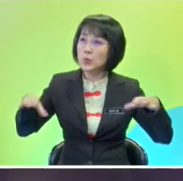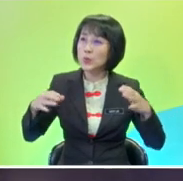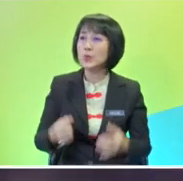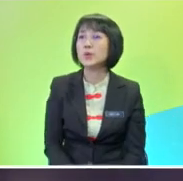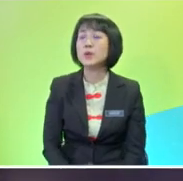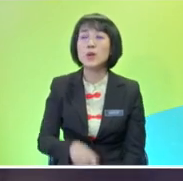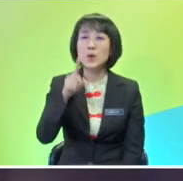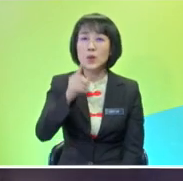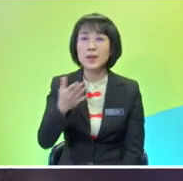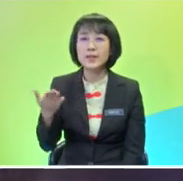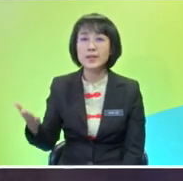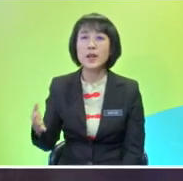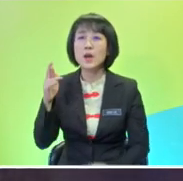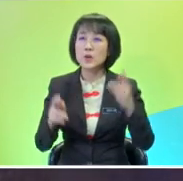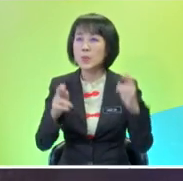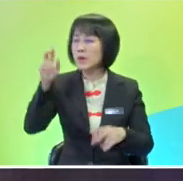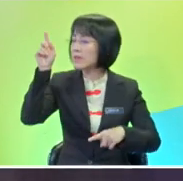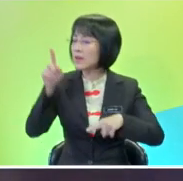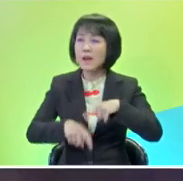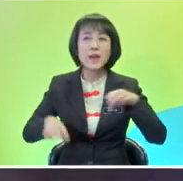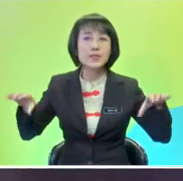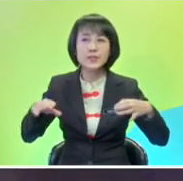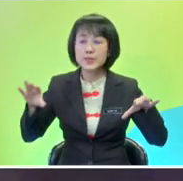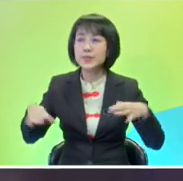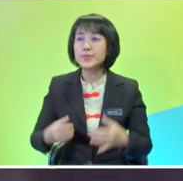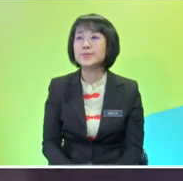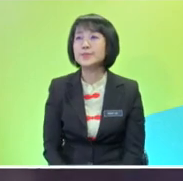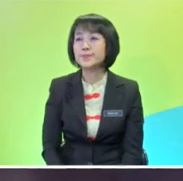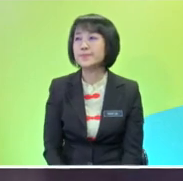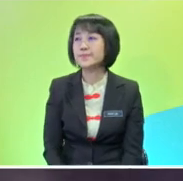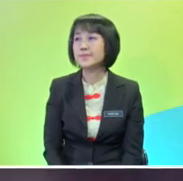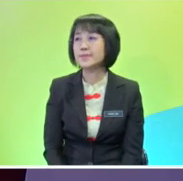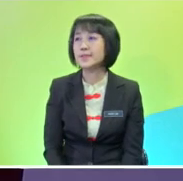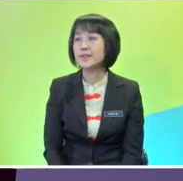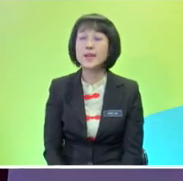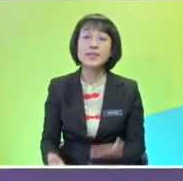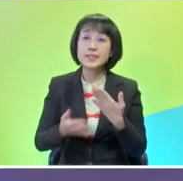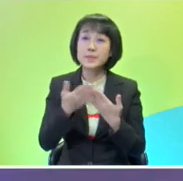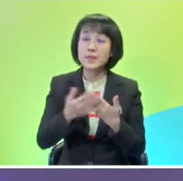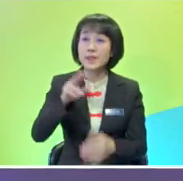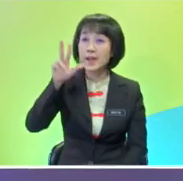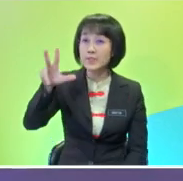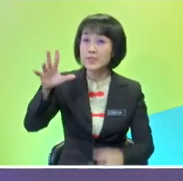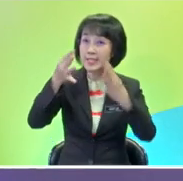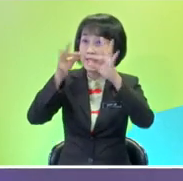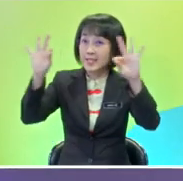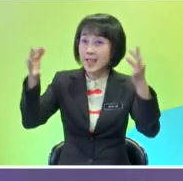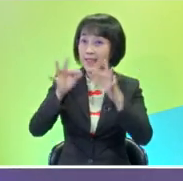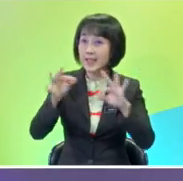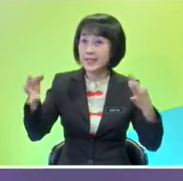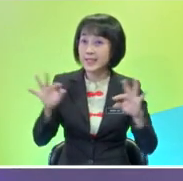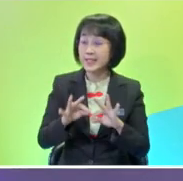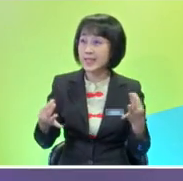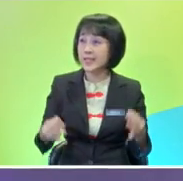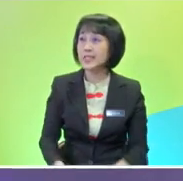robot can't do. Yes. Okay. It can just be as simple as three sentences. My robot can